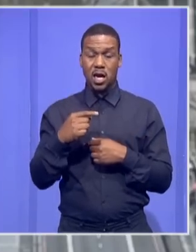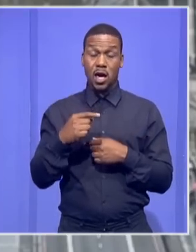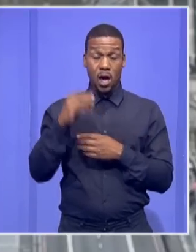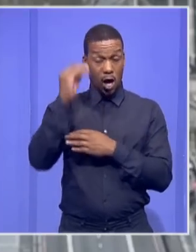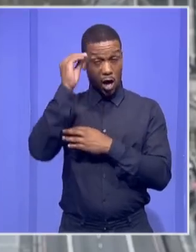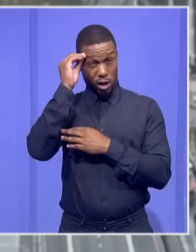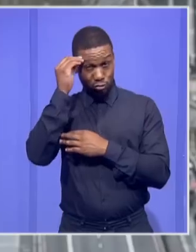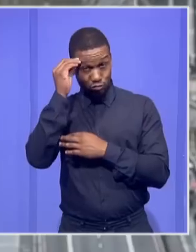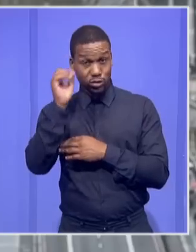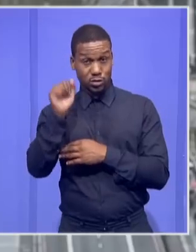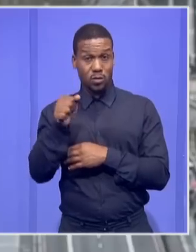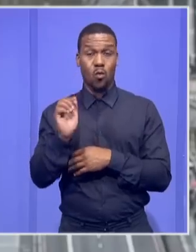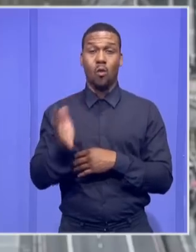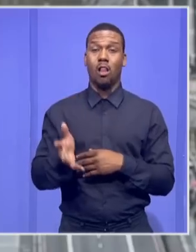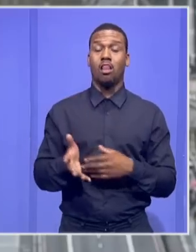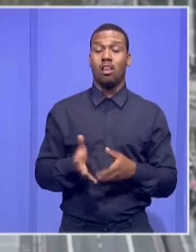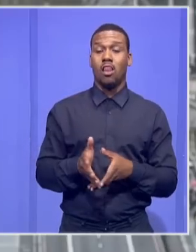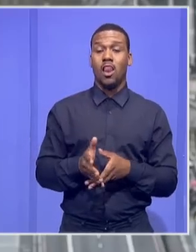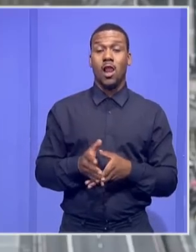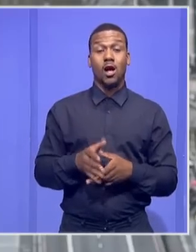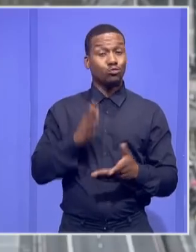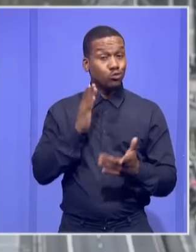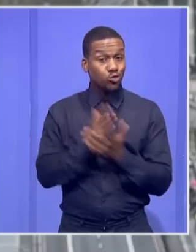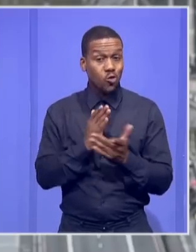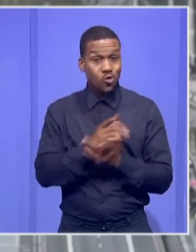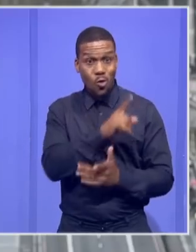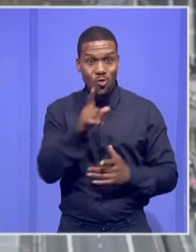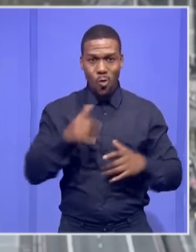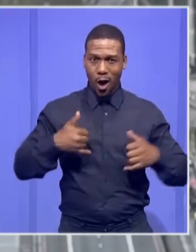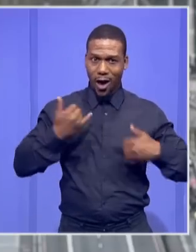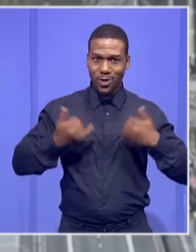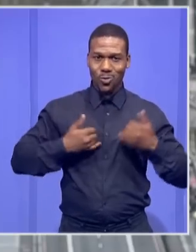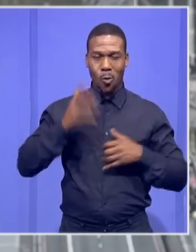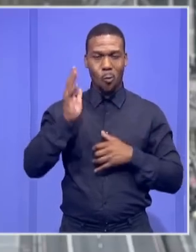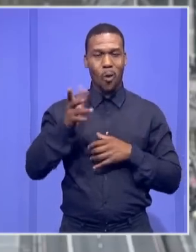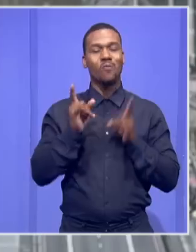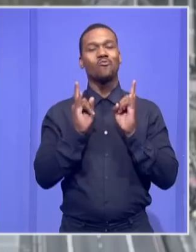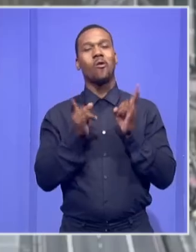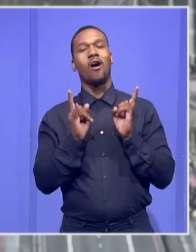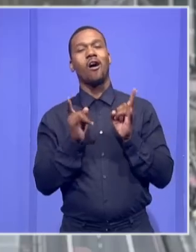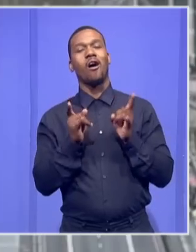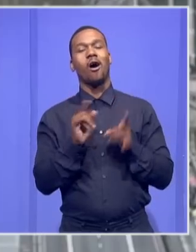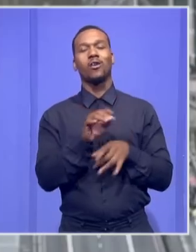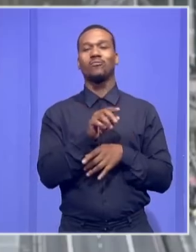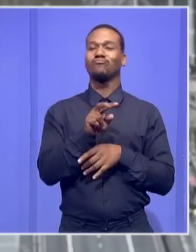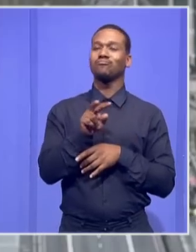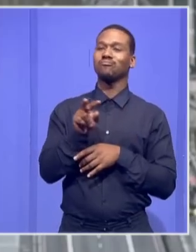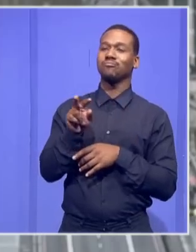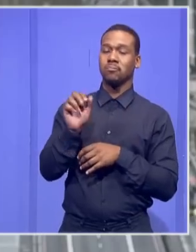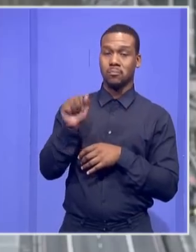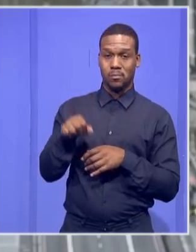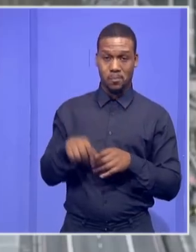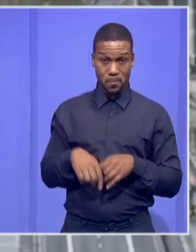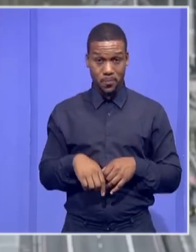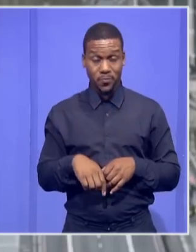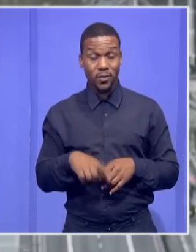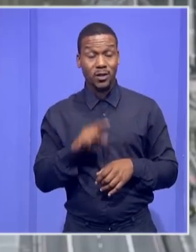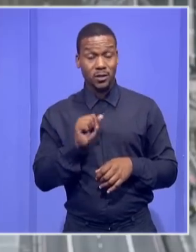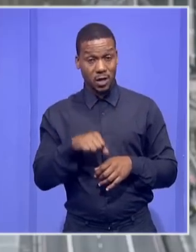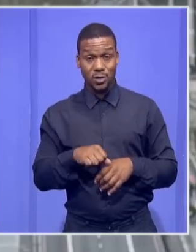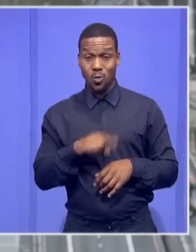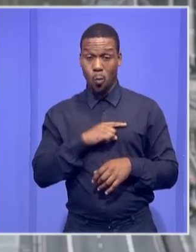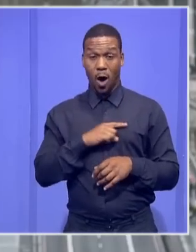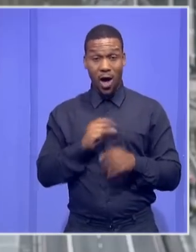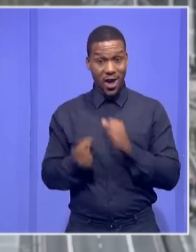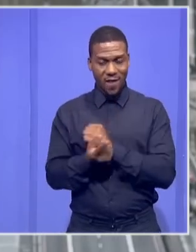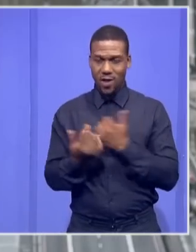I'm sure you're going to have a good time watching it all, because the spectacle and the occasion here, you really can